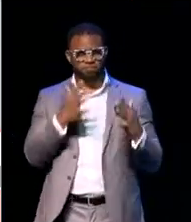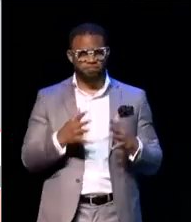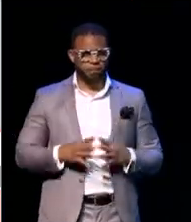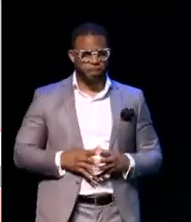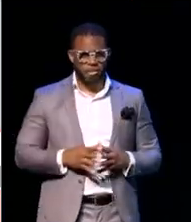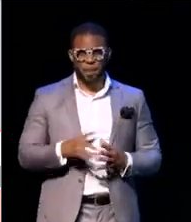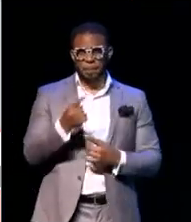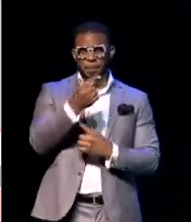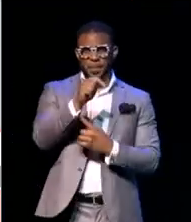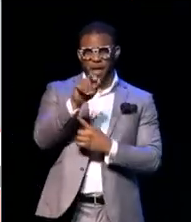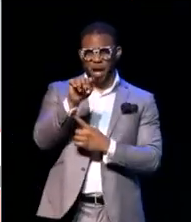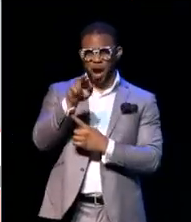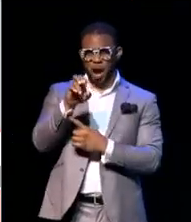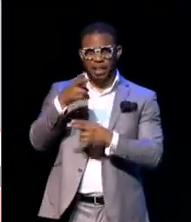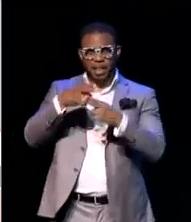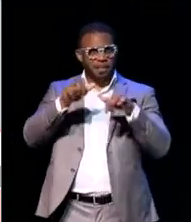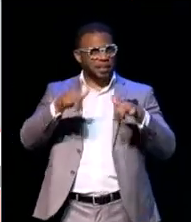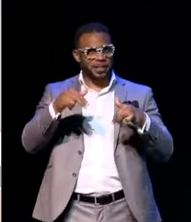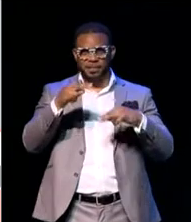big round of applause.